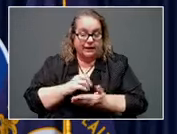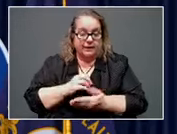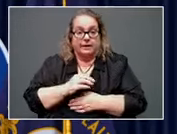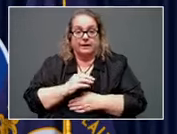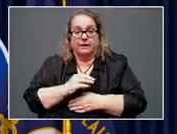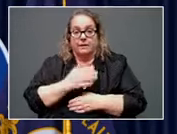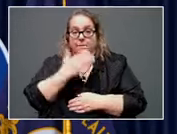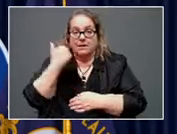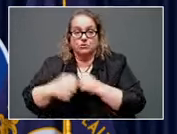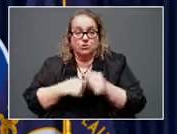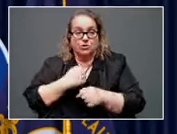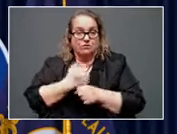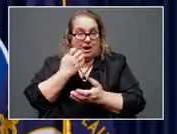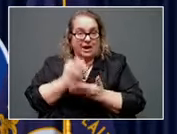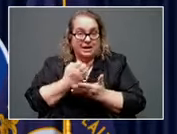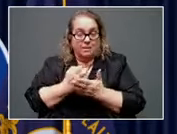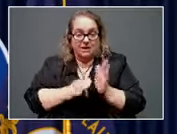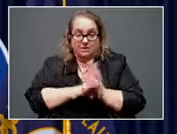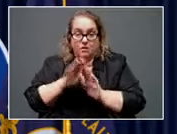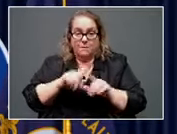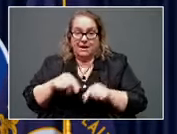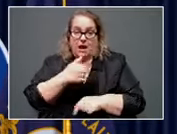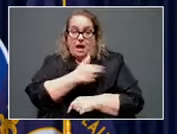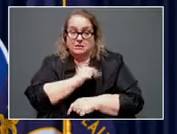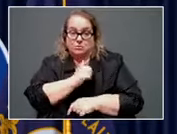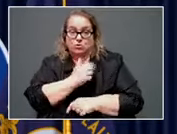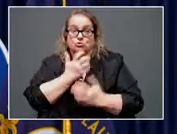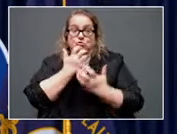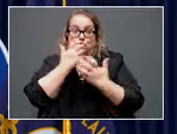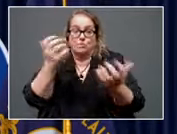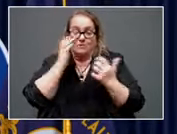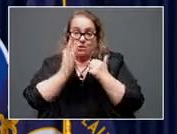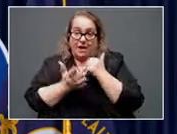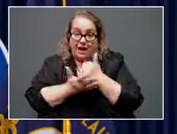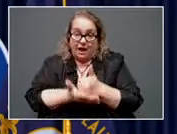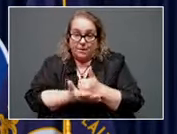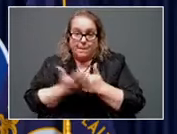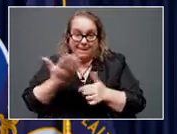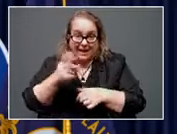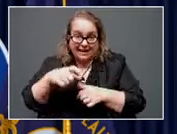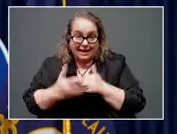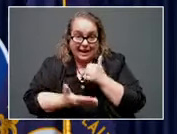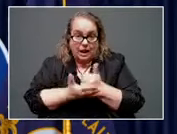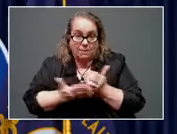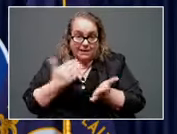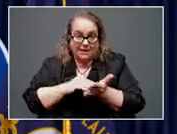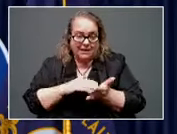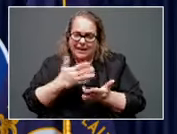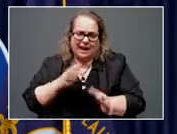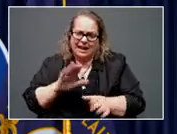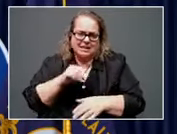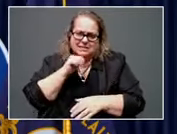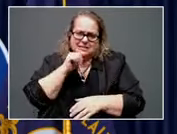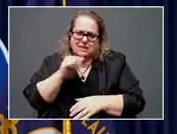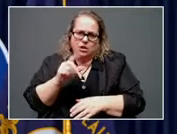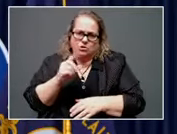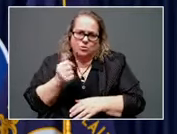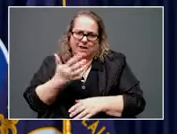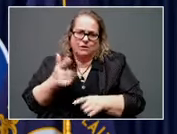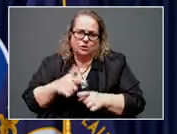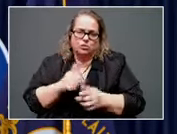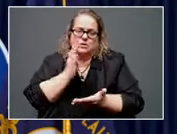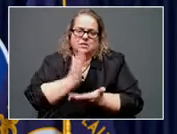last year. But hospitals crying out for help at different points that may need help again. And let's not do anything that could stop us at